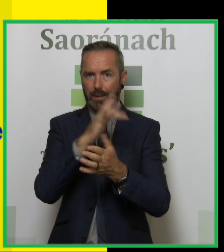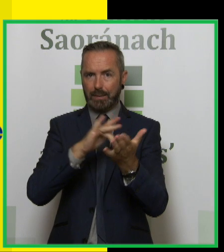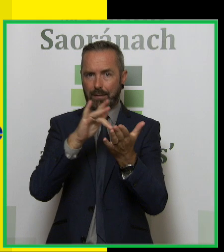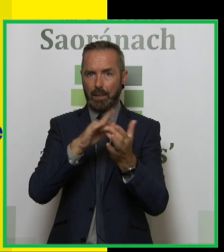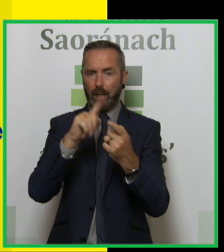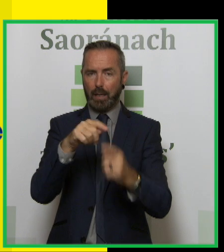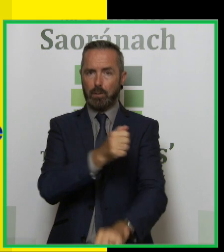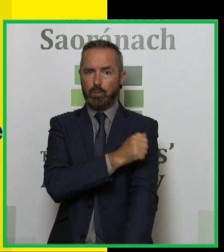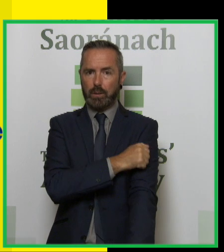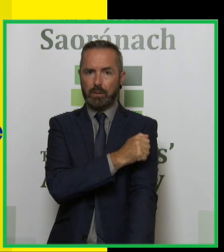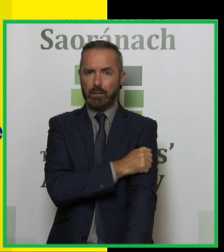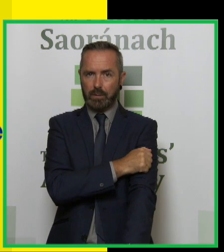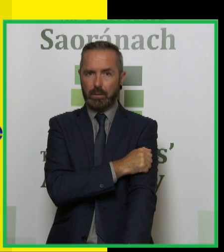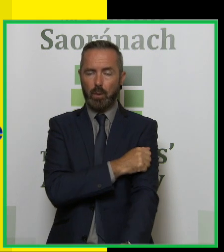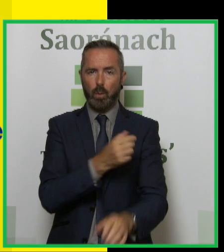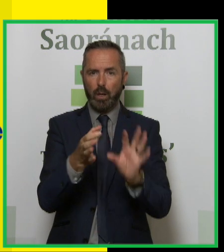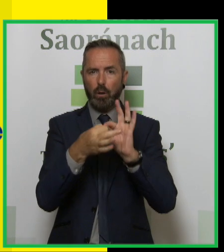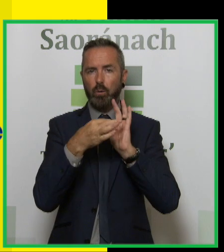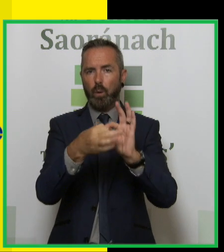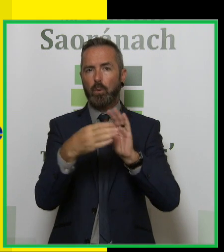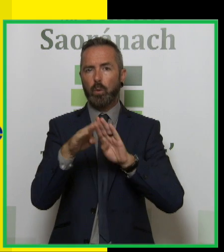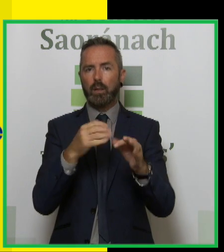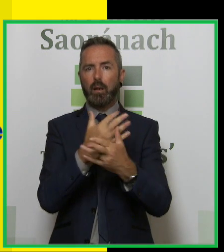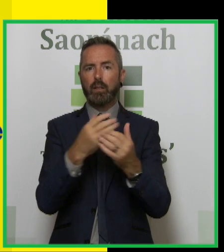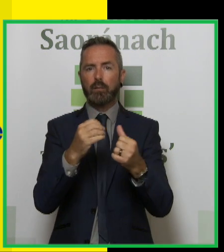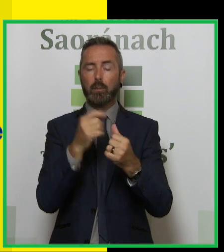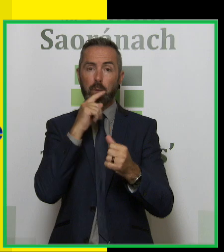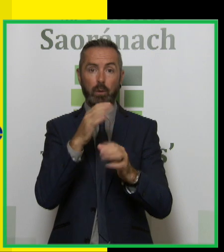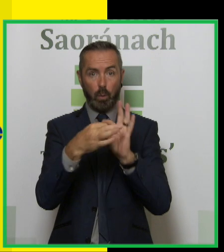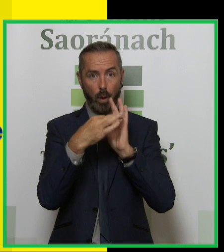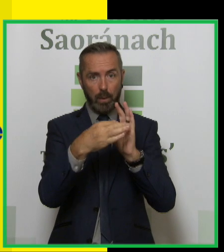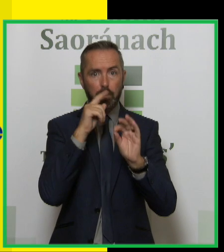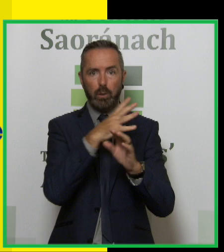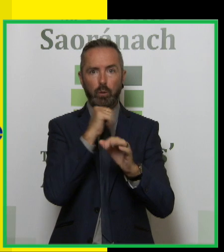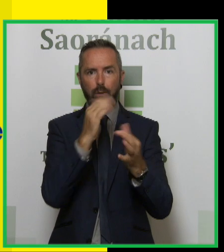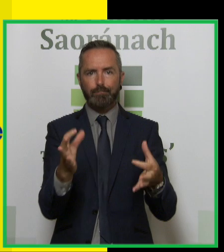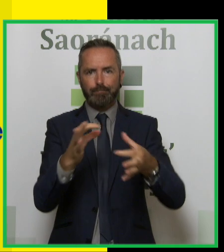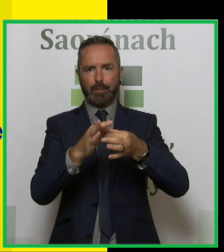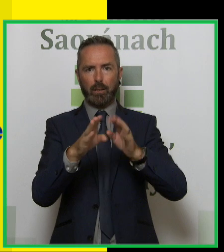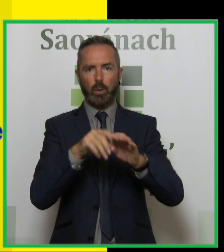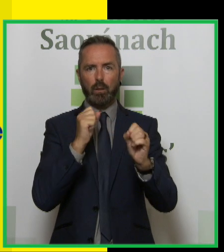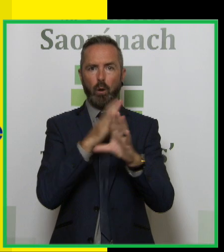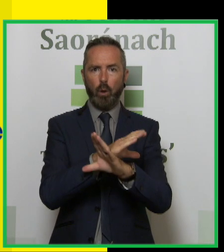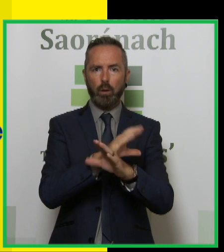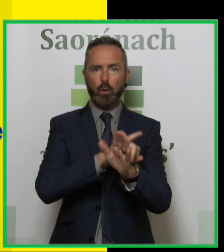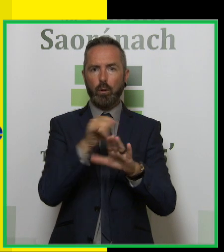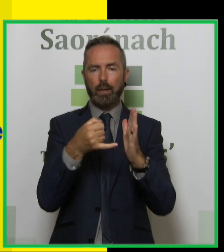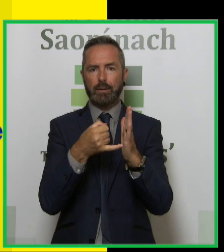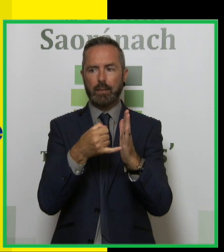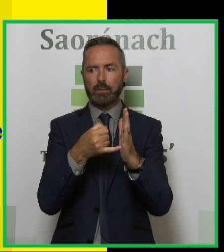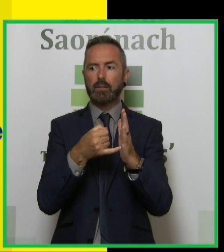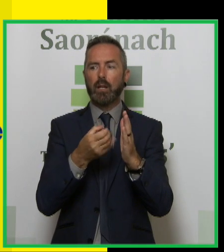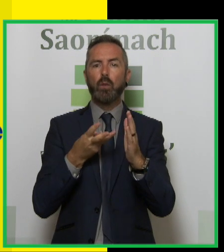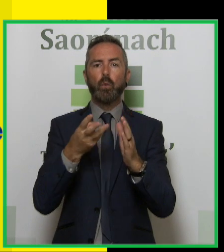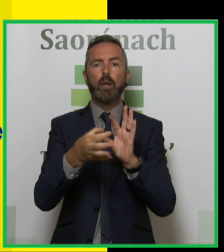prisons. We cooperate but are not affiliated with any of these organisations. And the way in which we cooperate is